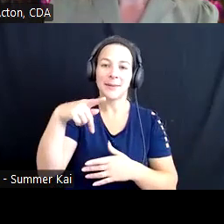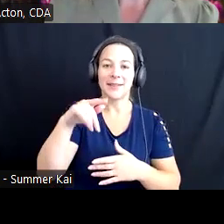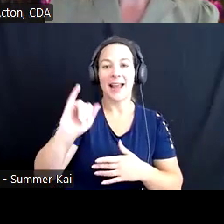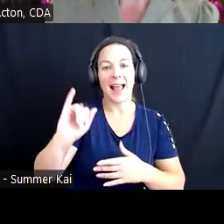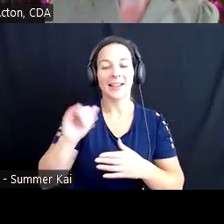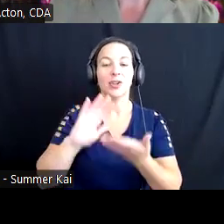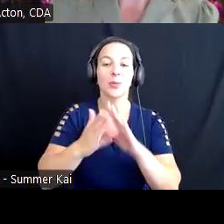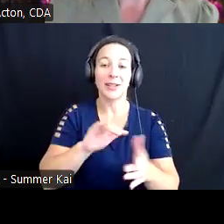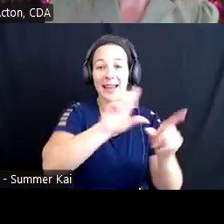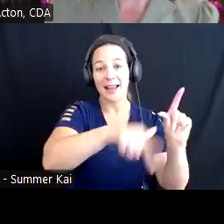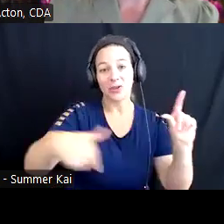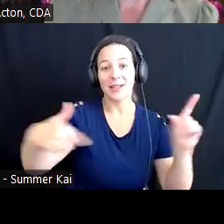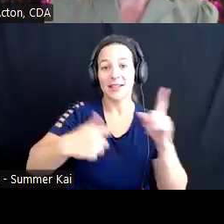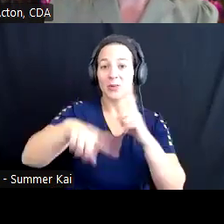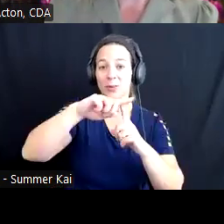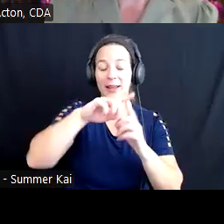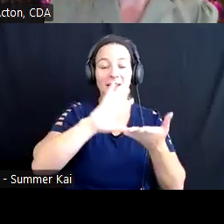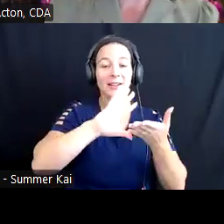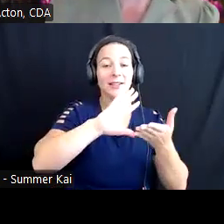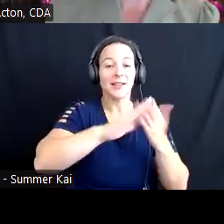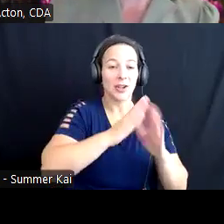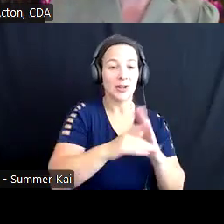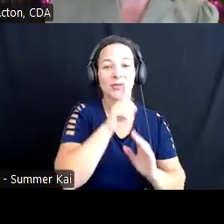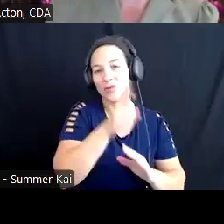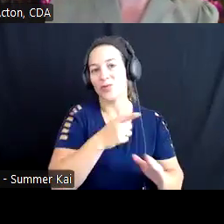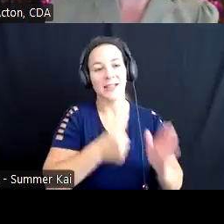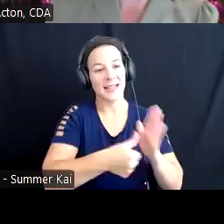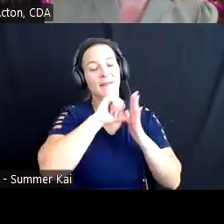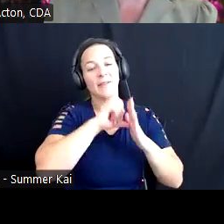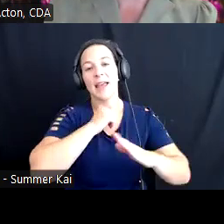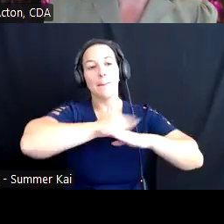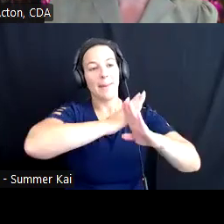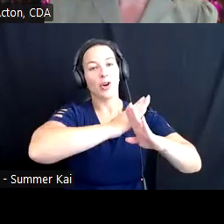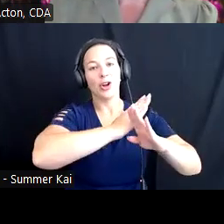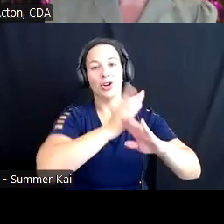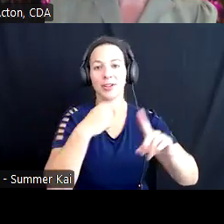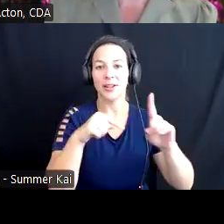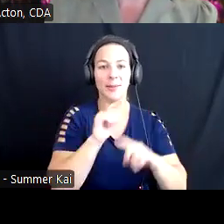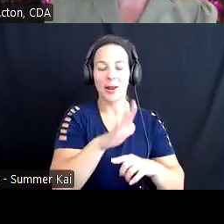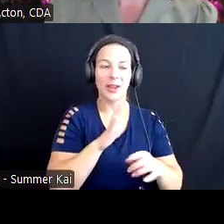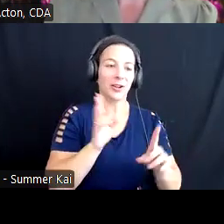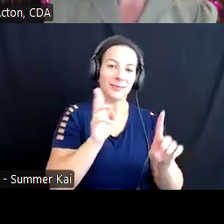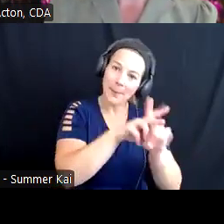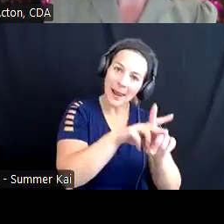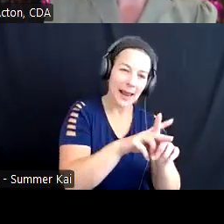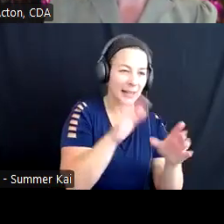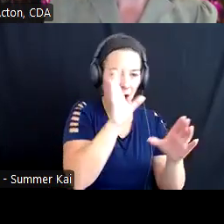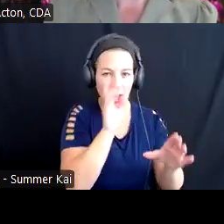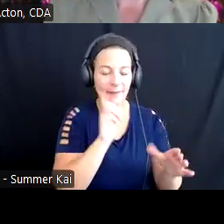communities, really highlighted barriers to HCBS access based on anticipation of discrimination